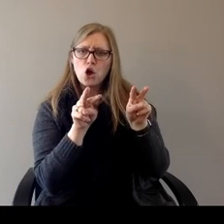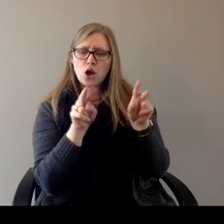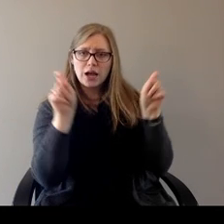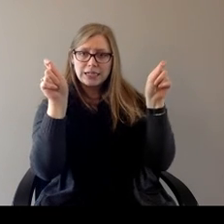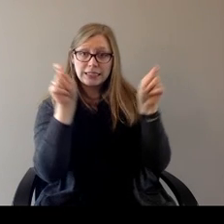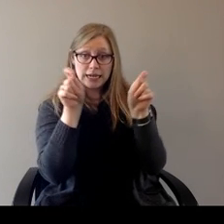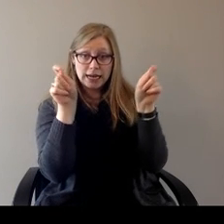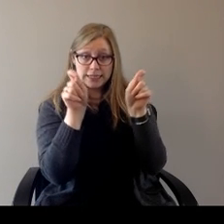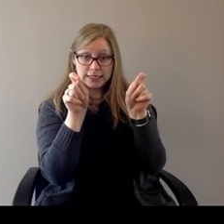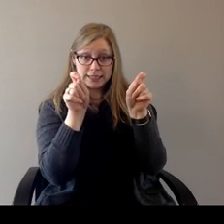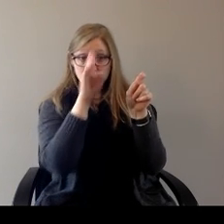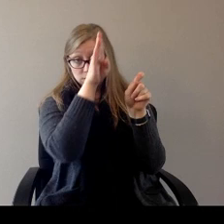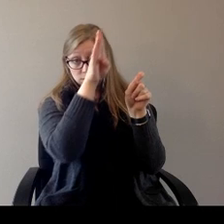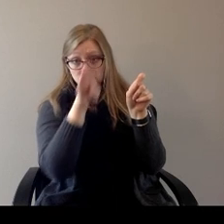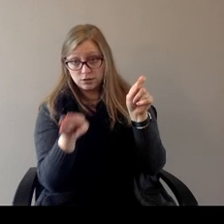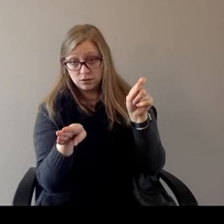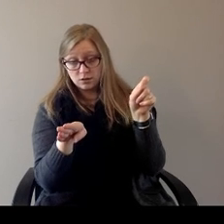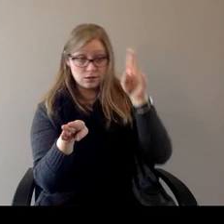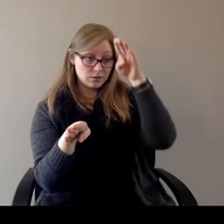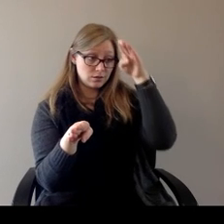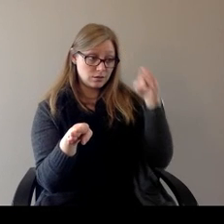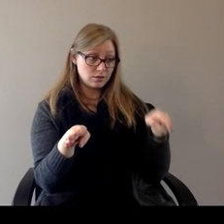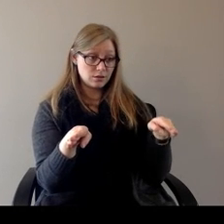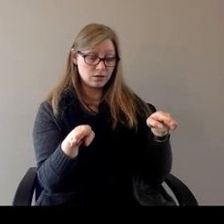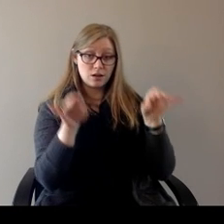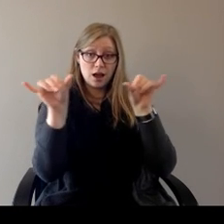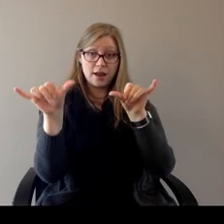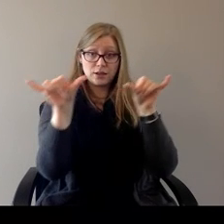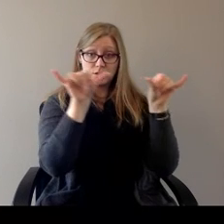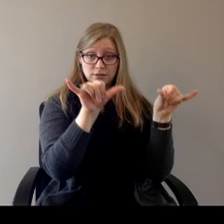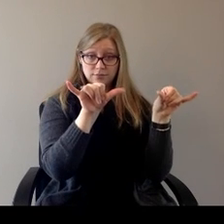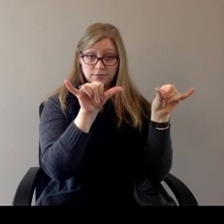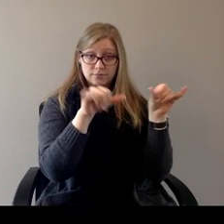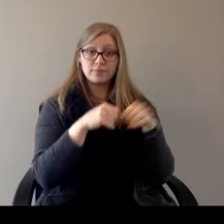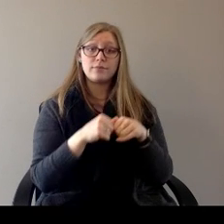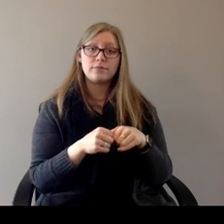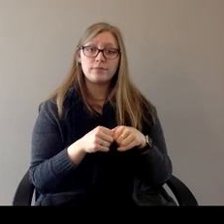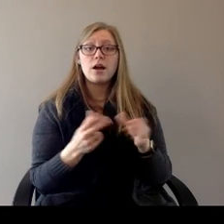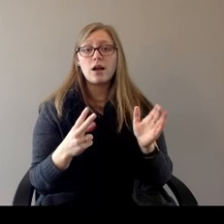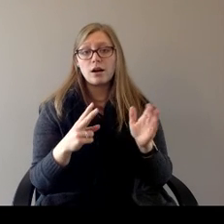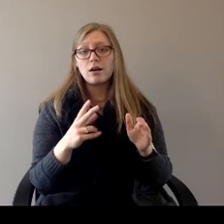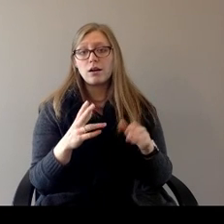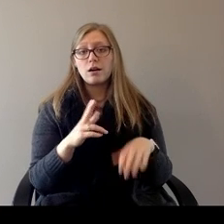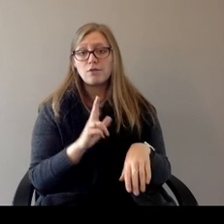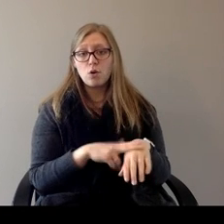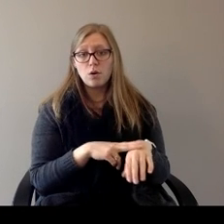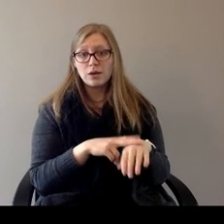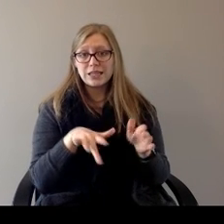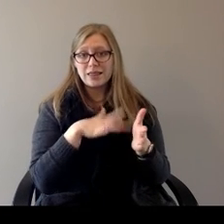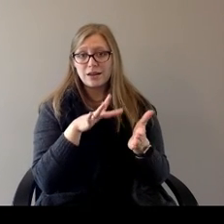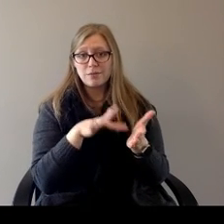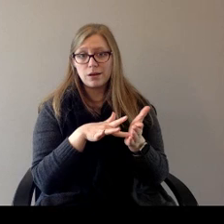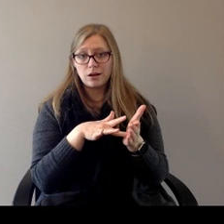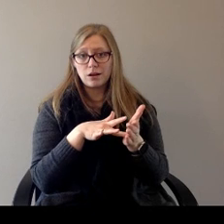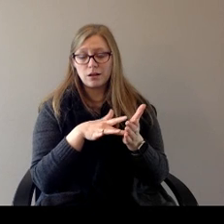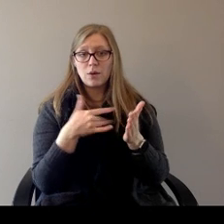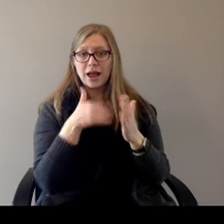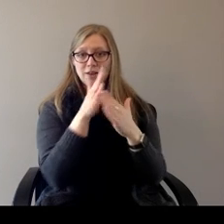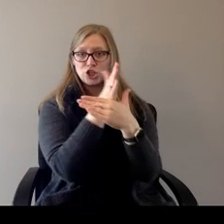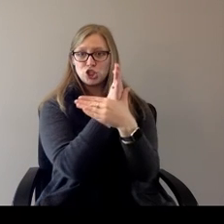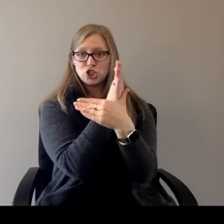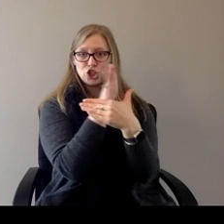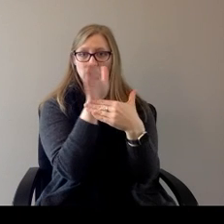going to be congruent to SQ because they both have one tick mark. And then, of course, in the middle, we have this shared